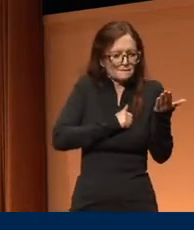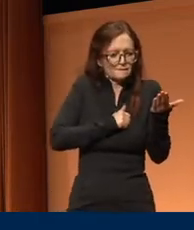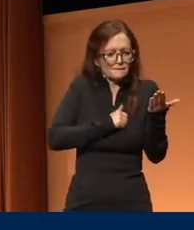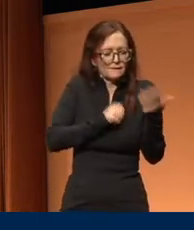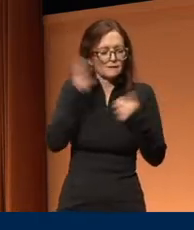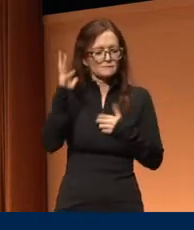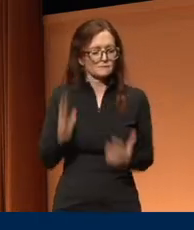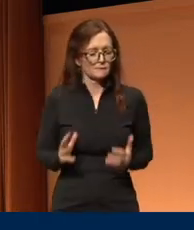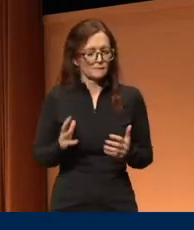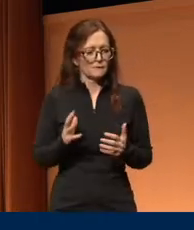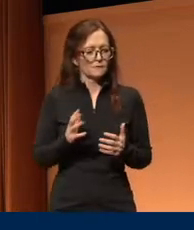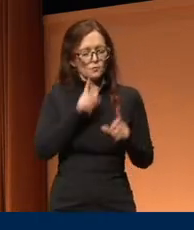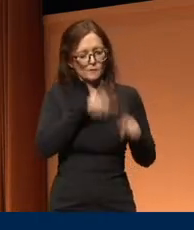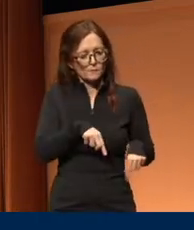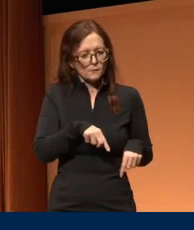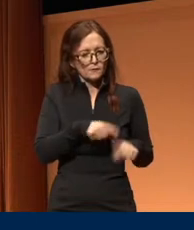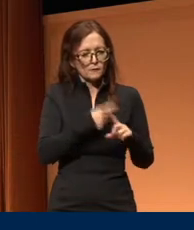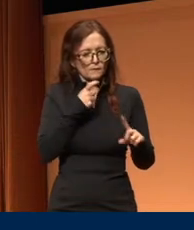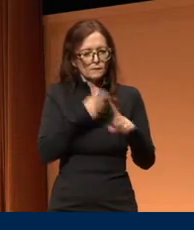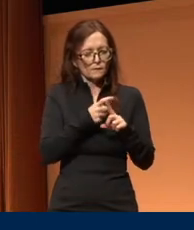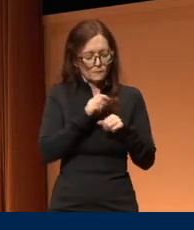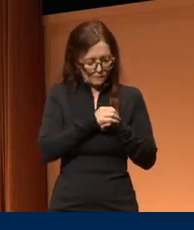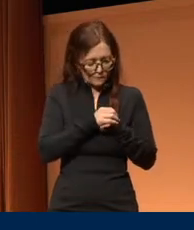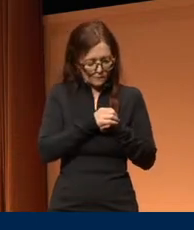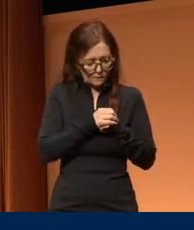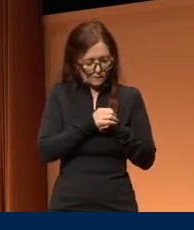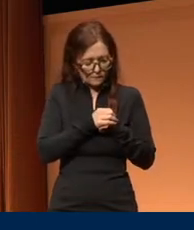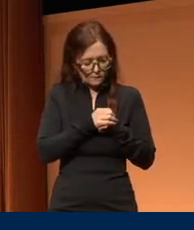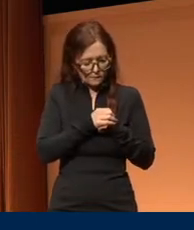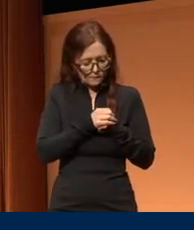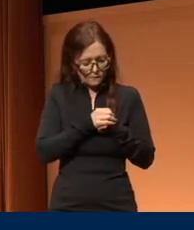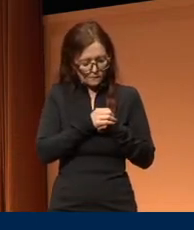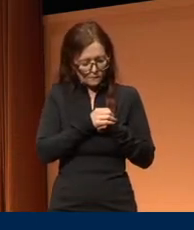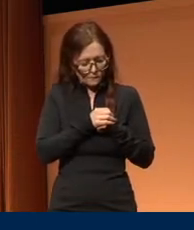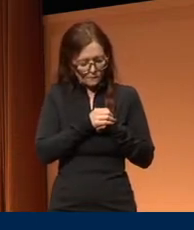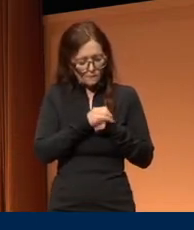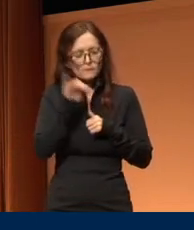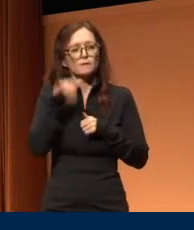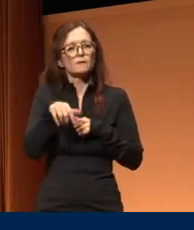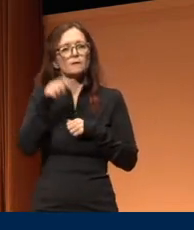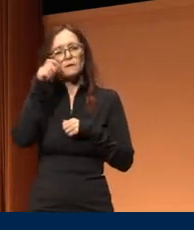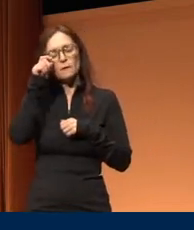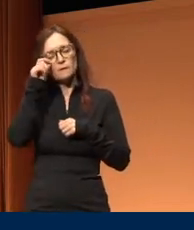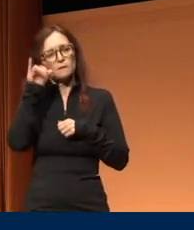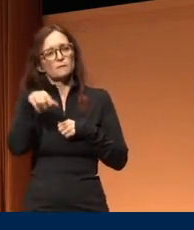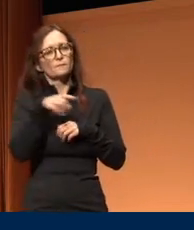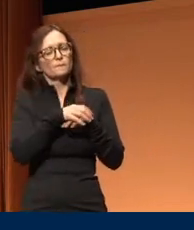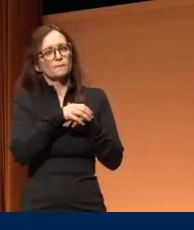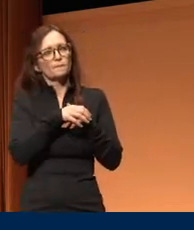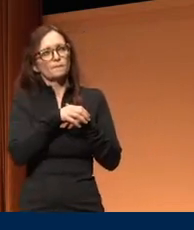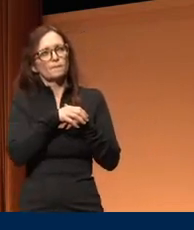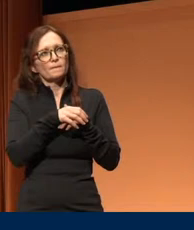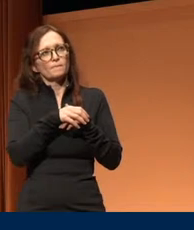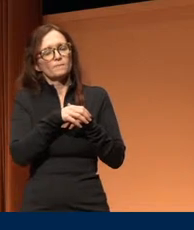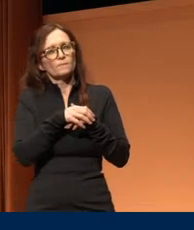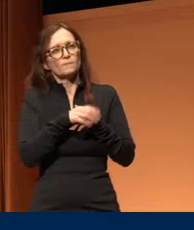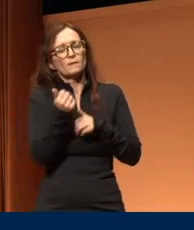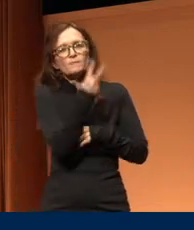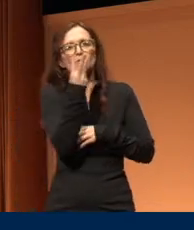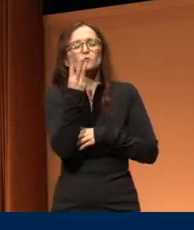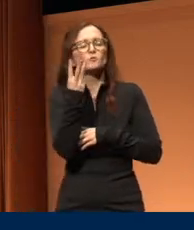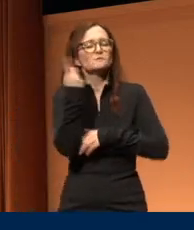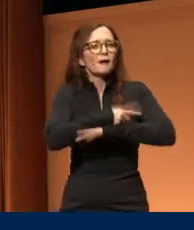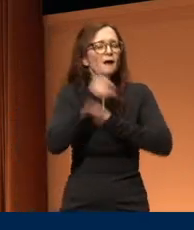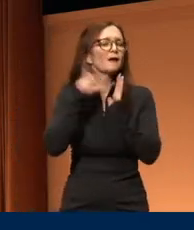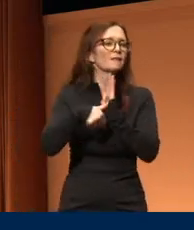borrow the quotes from is the sociologist Karine Clément from a research center in France called CRESPA. A few days